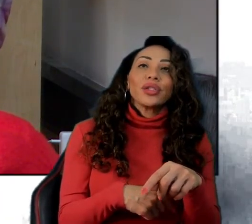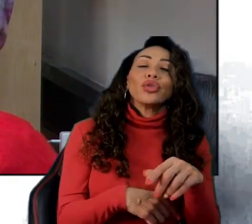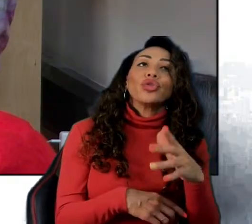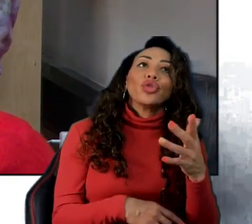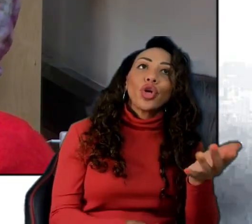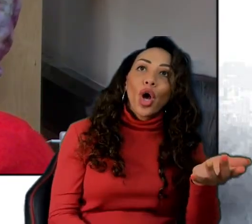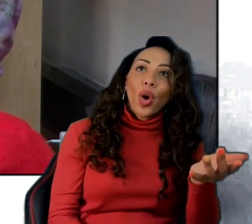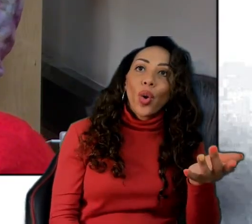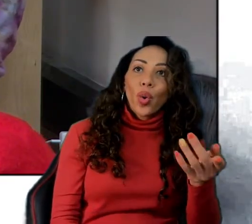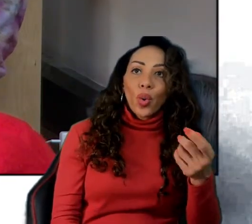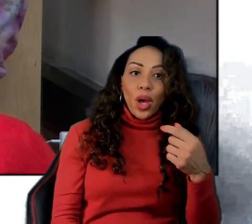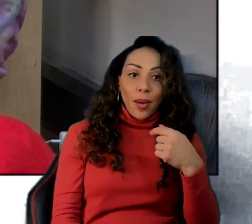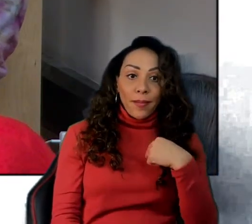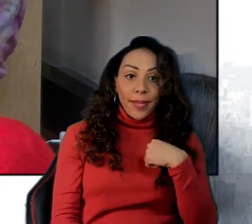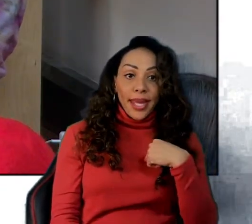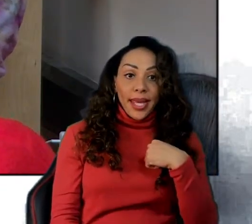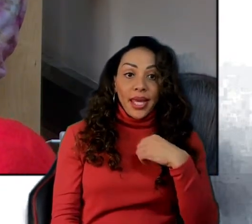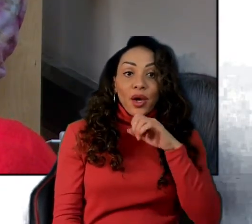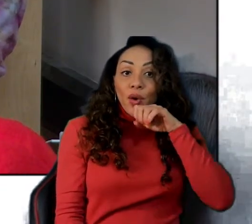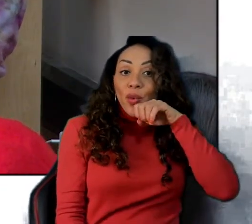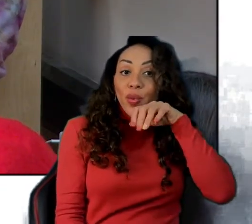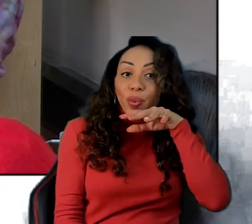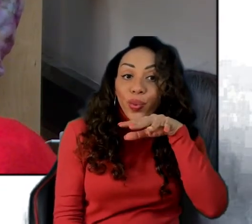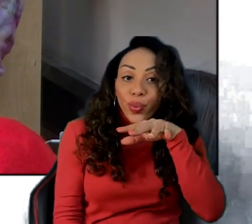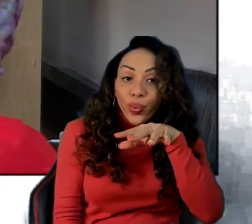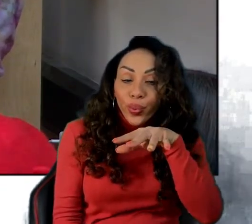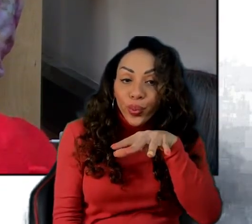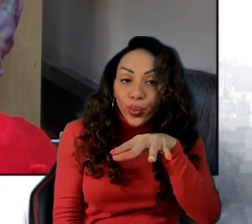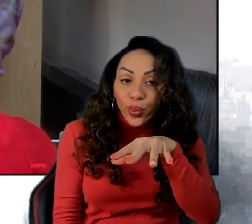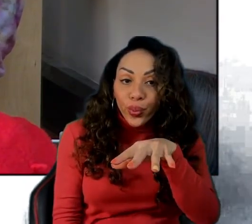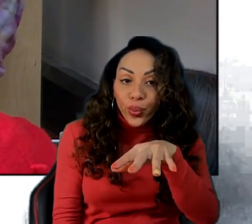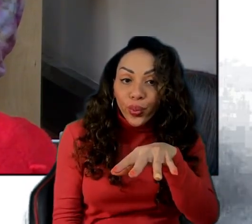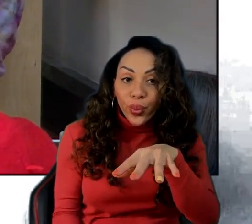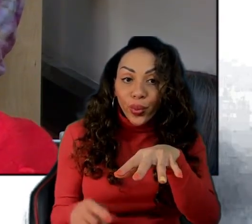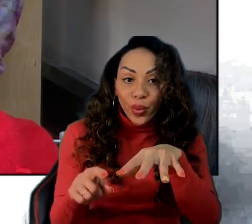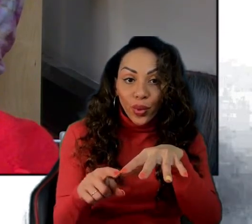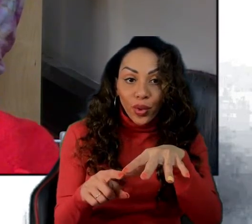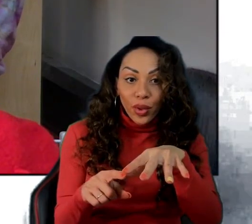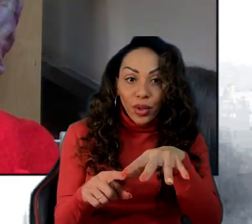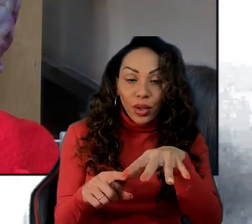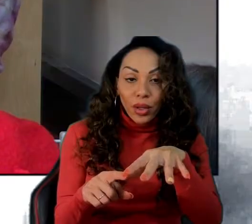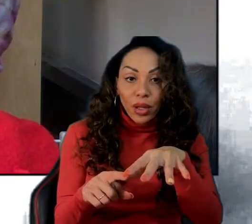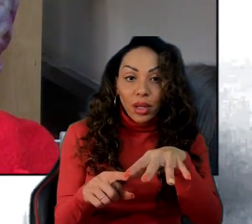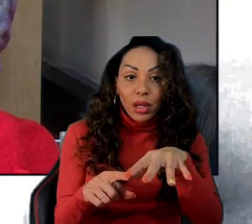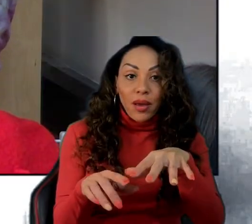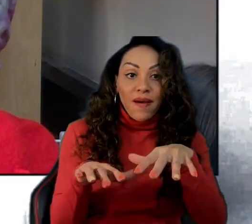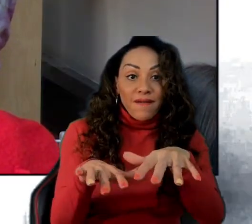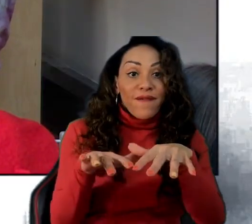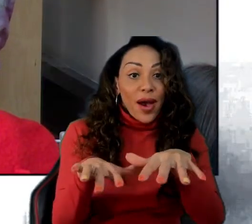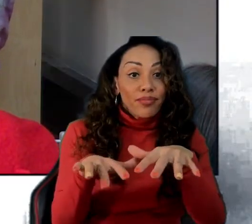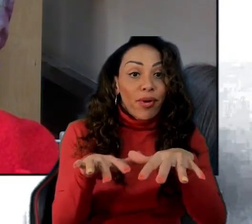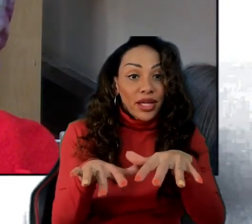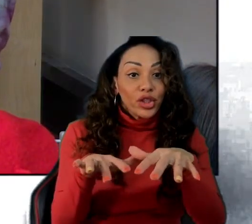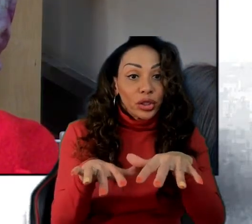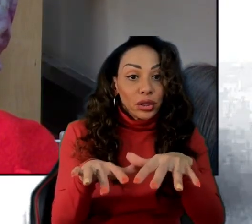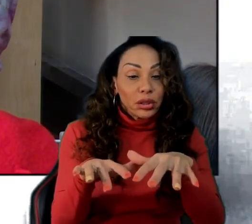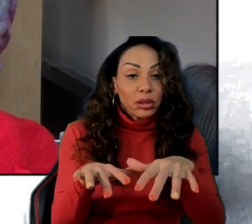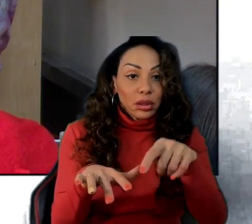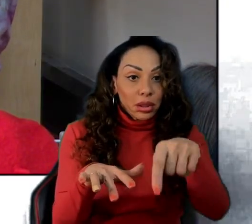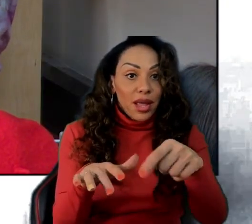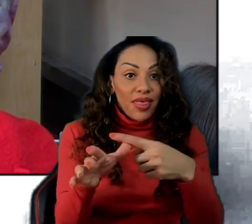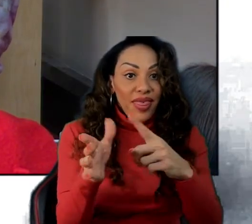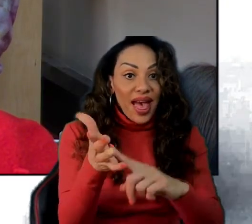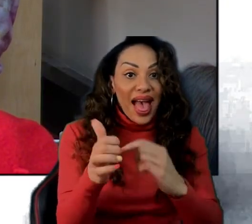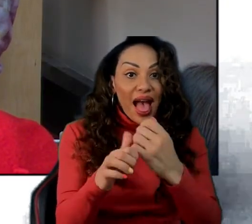the luminescence by vibration, basically. Yes. As per your